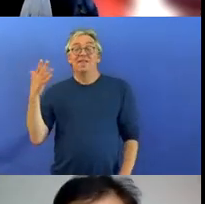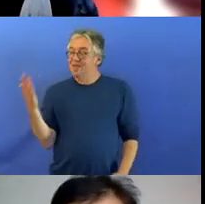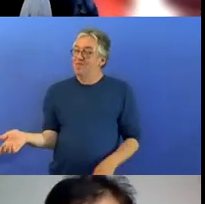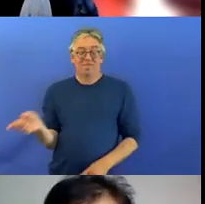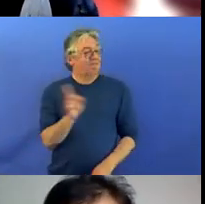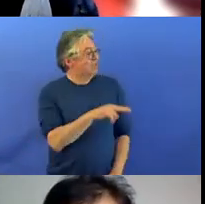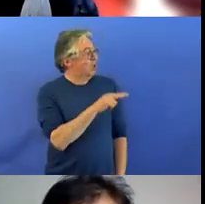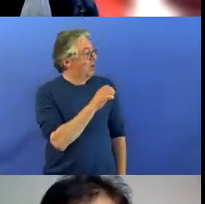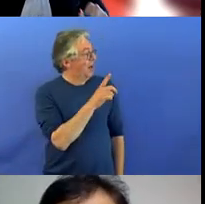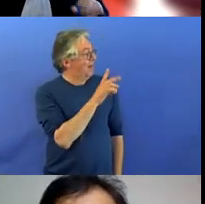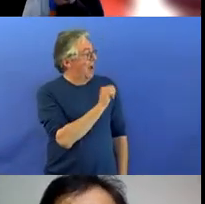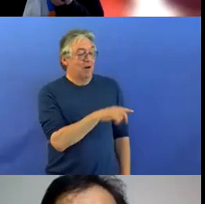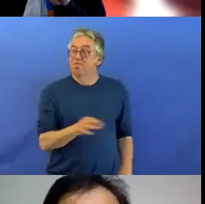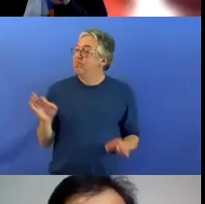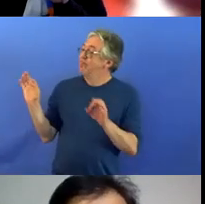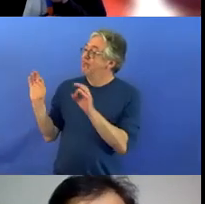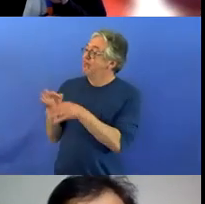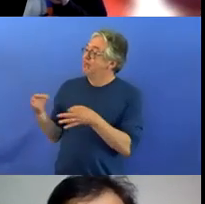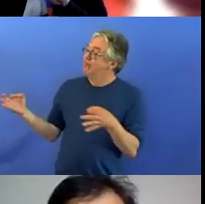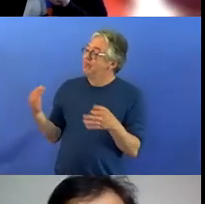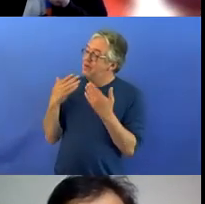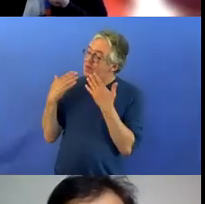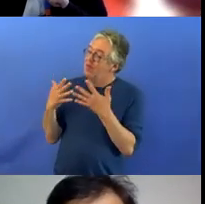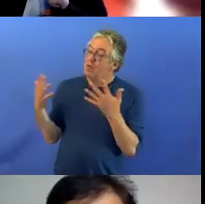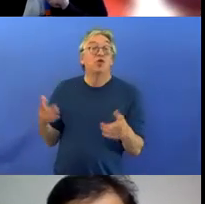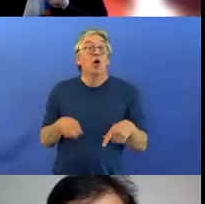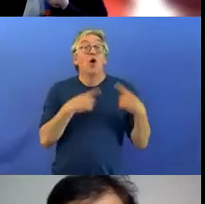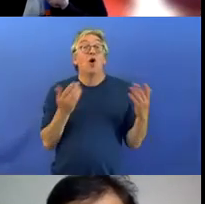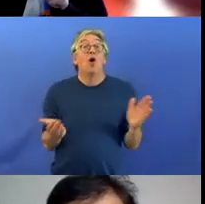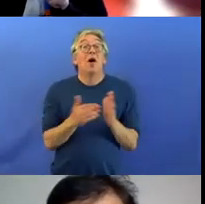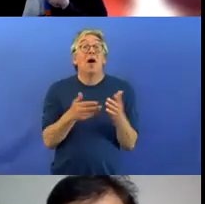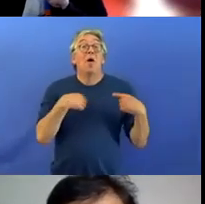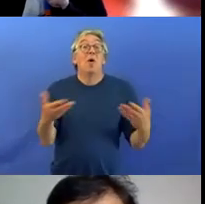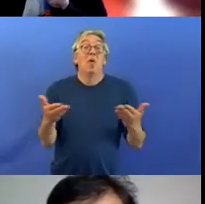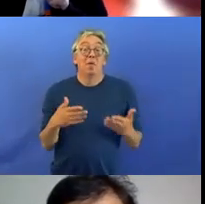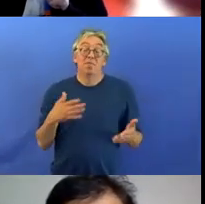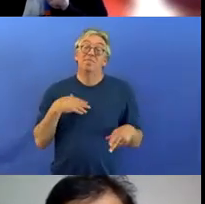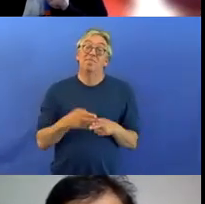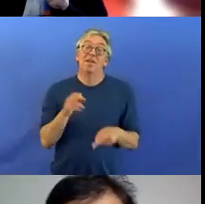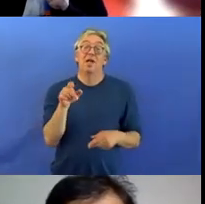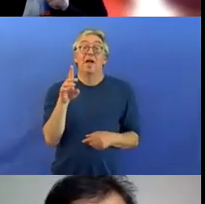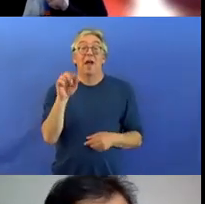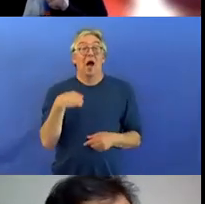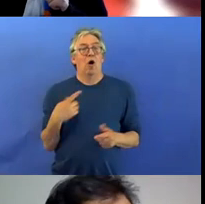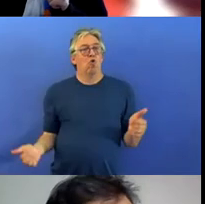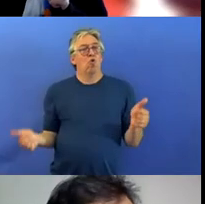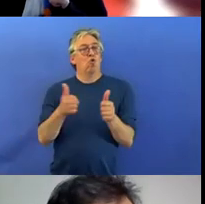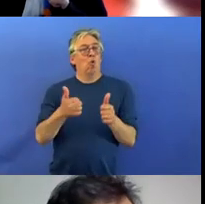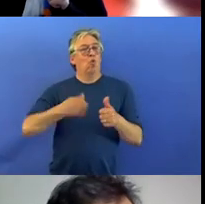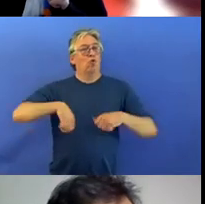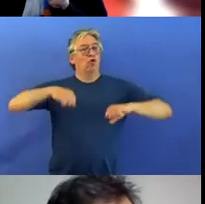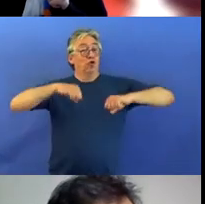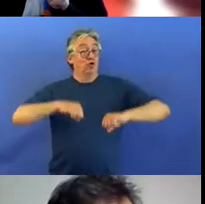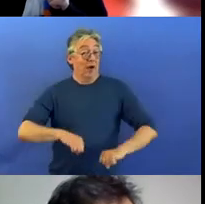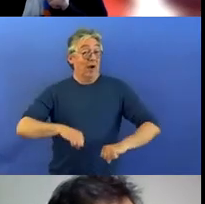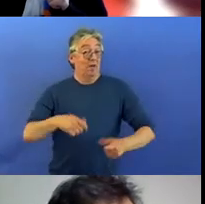Okay, thank you very much. So once again, welcome to everybody. So my name is Nadia Haddad. I'm one of the co-chairs of ENIO. So